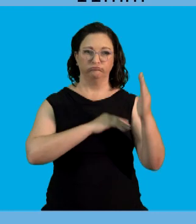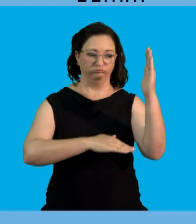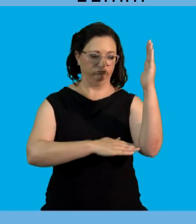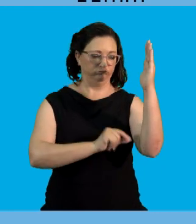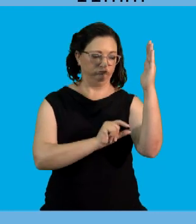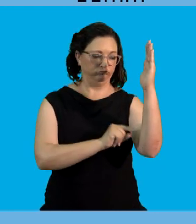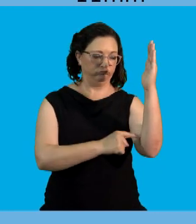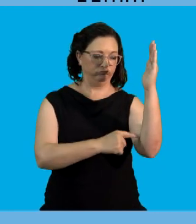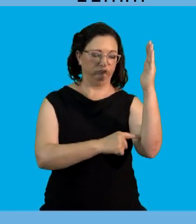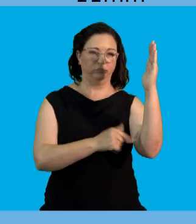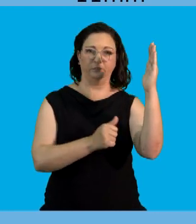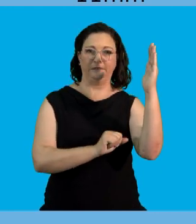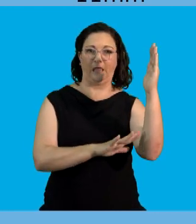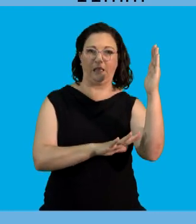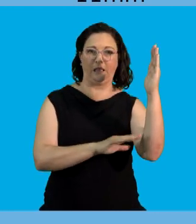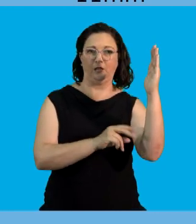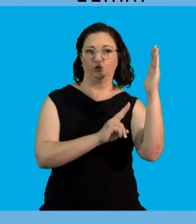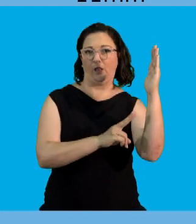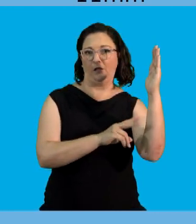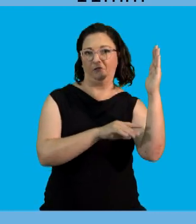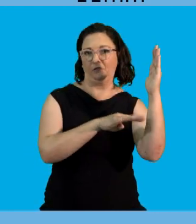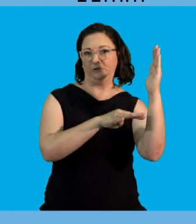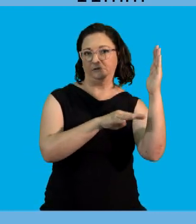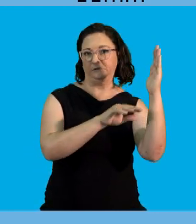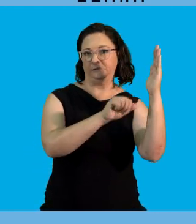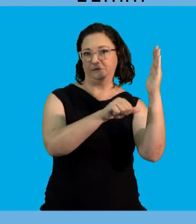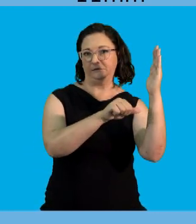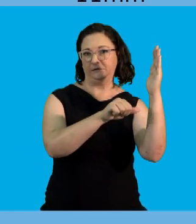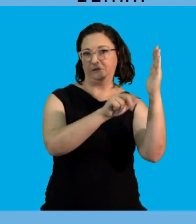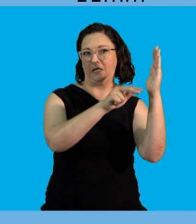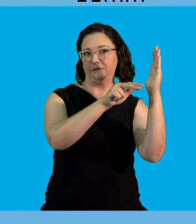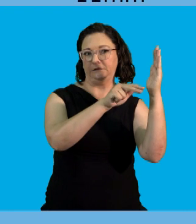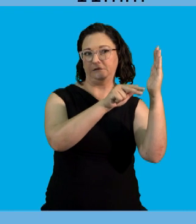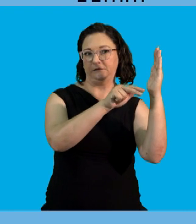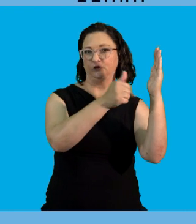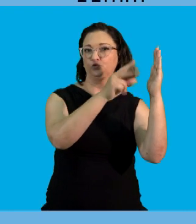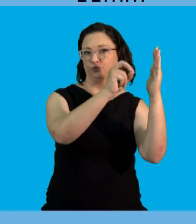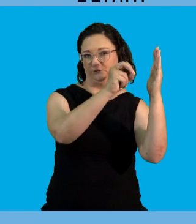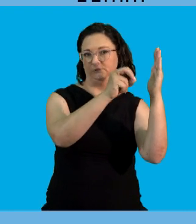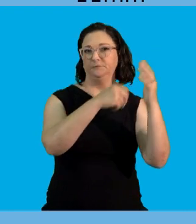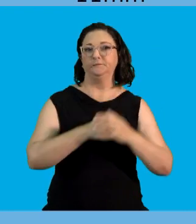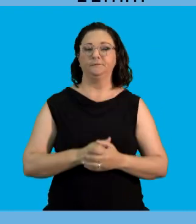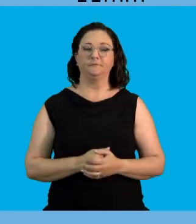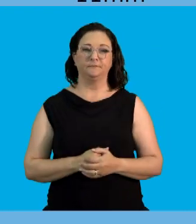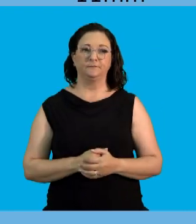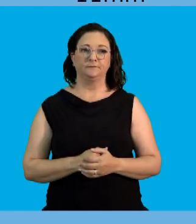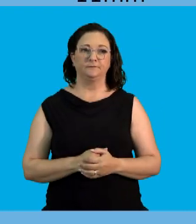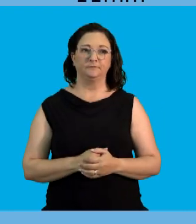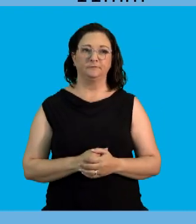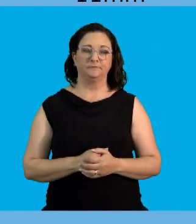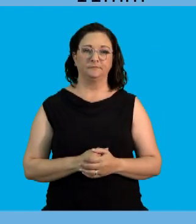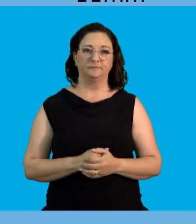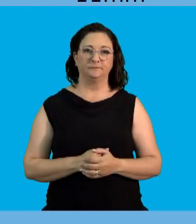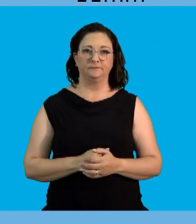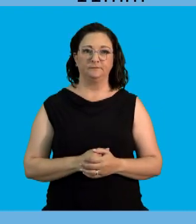say 12 maybe, 14, 16, 18, and 20. So we